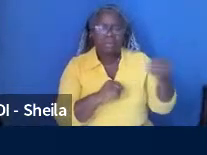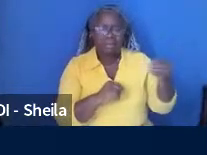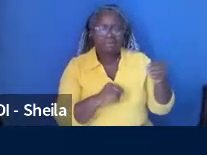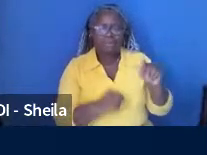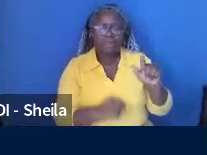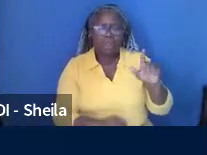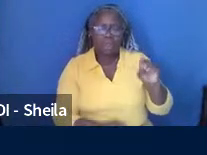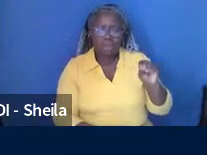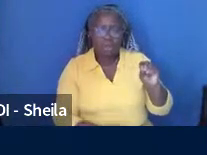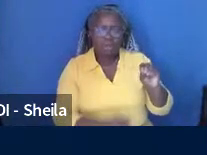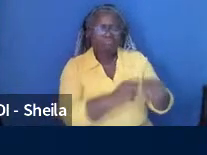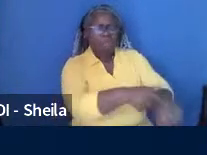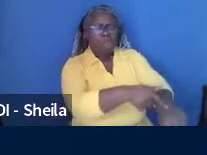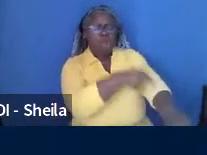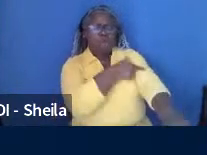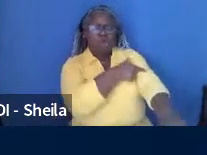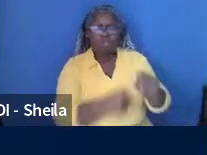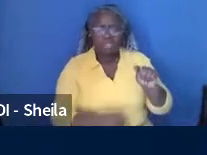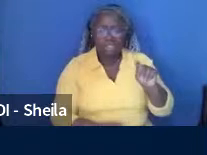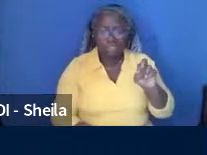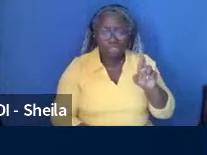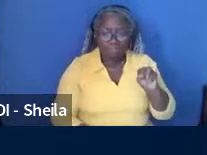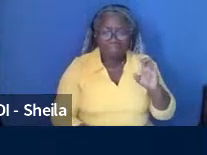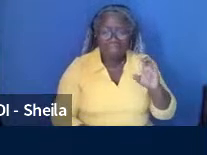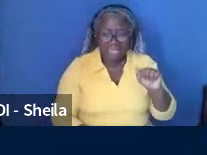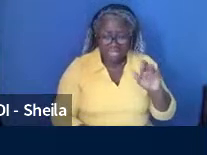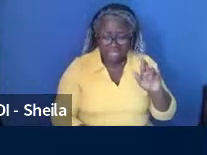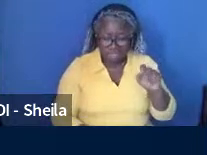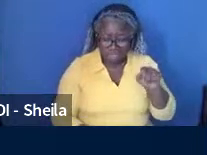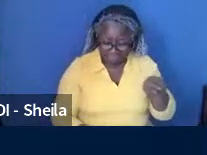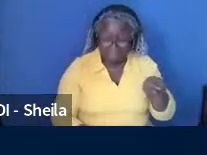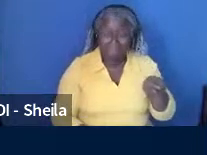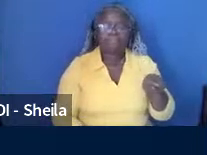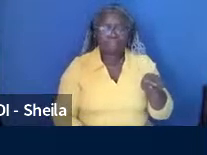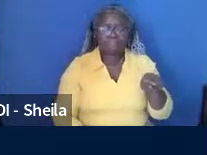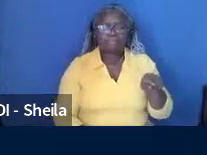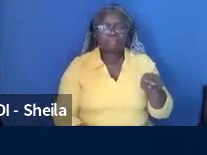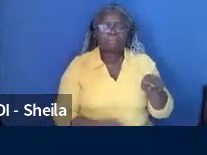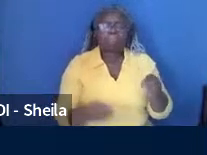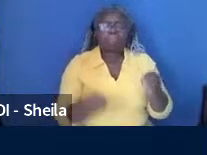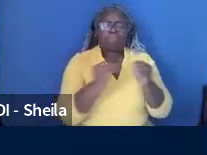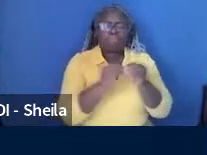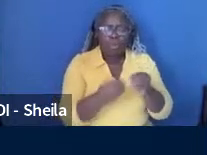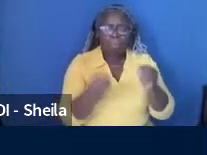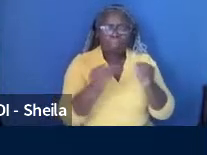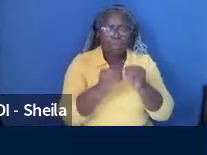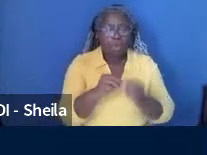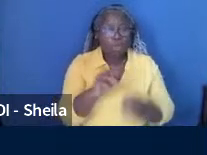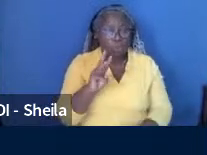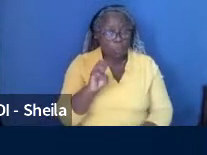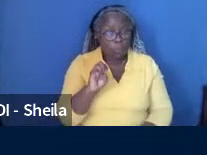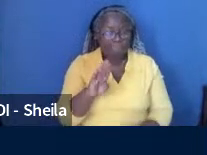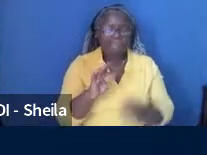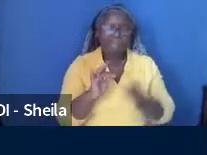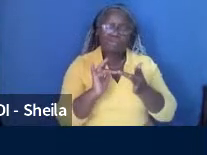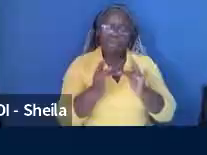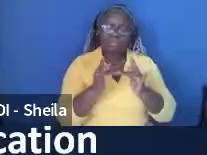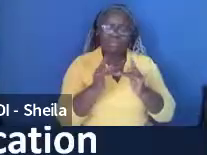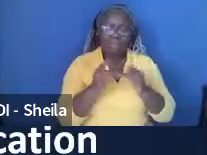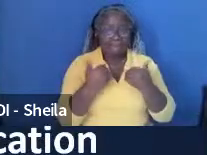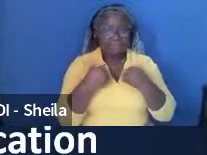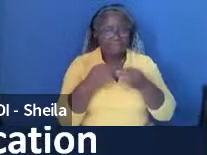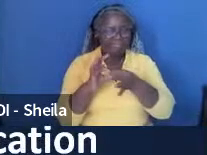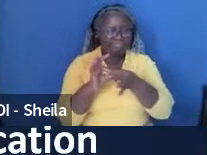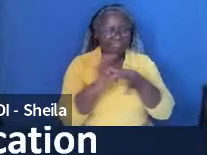to these and other resources can be found on the board's website. At this time, I'd like to turn it over to my